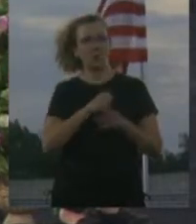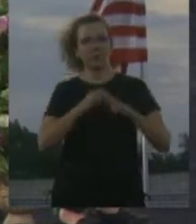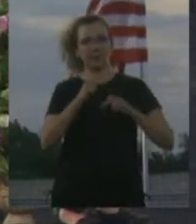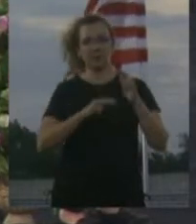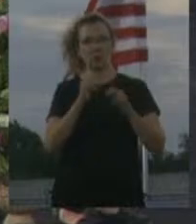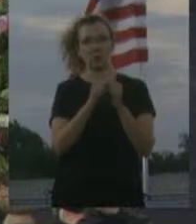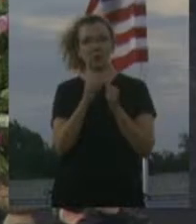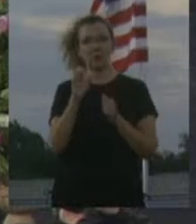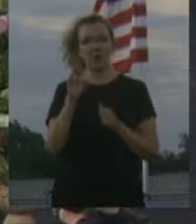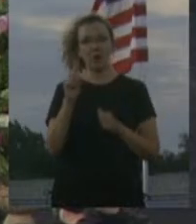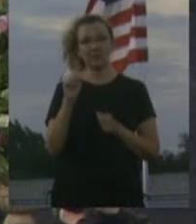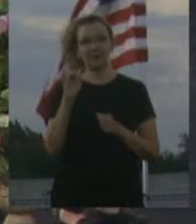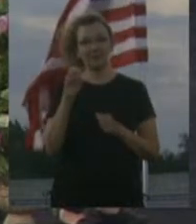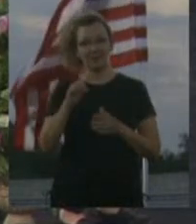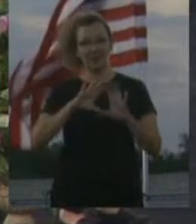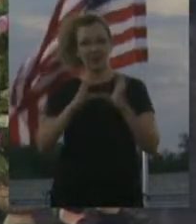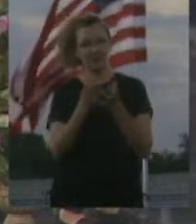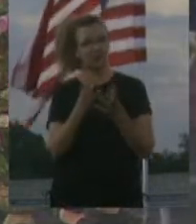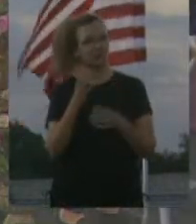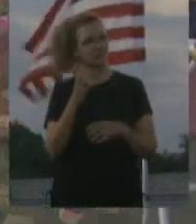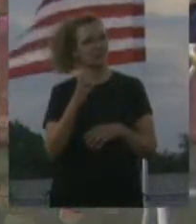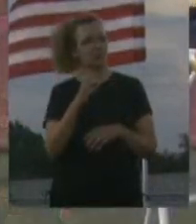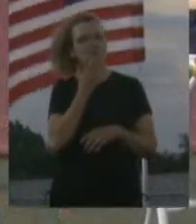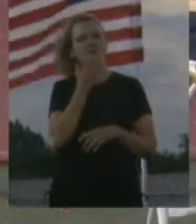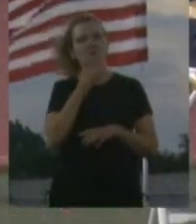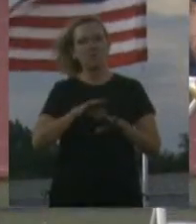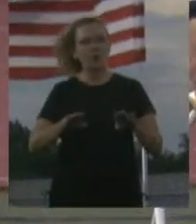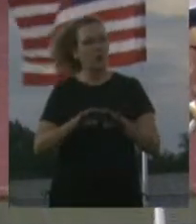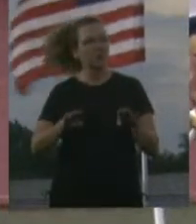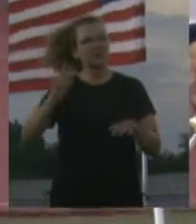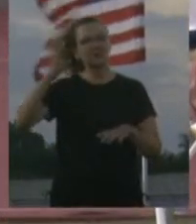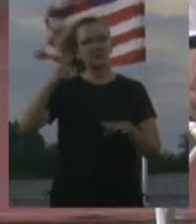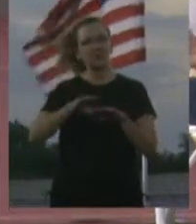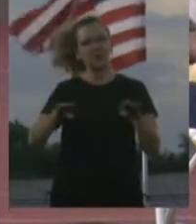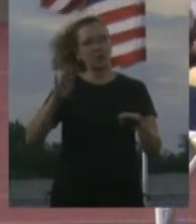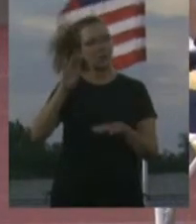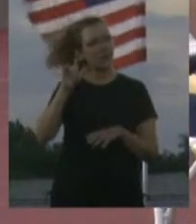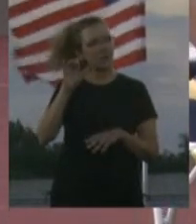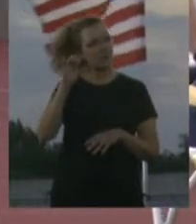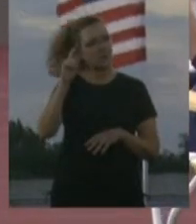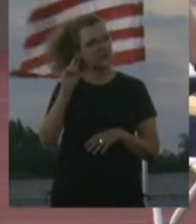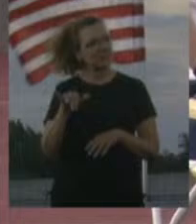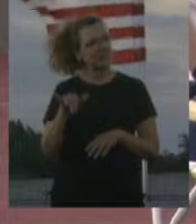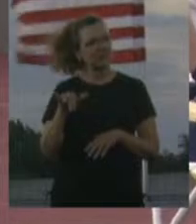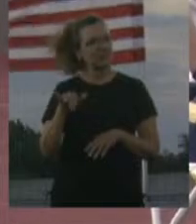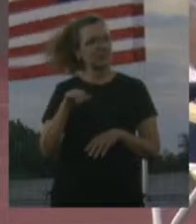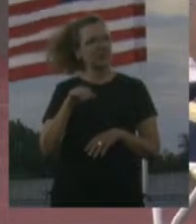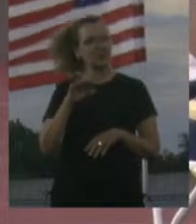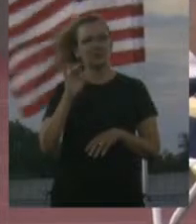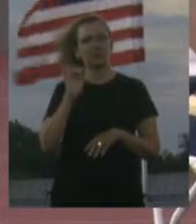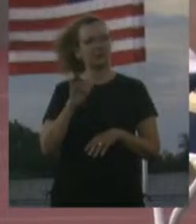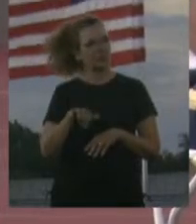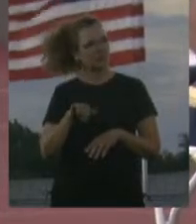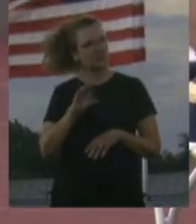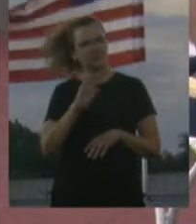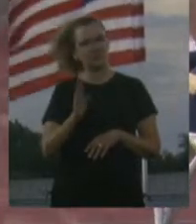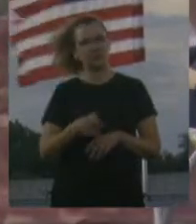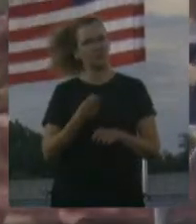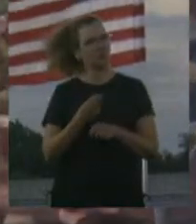classrooms, narrow halls, pebbled floors, second floor balconies, and old lockers, no one was ever assigned or used.